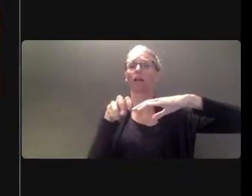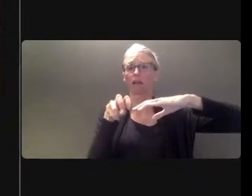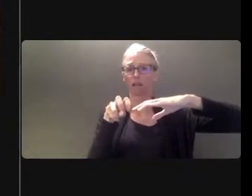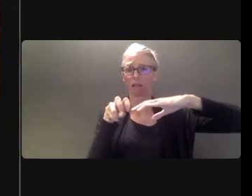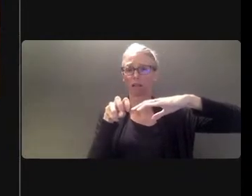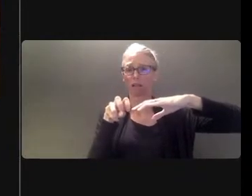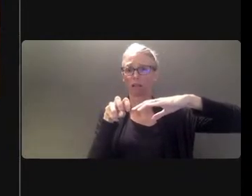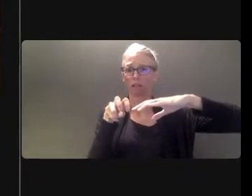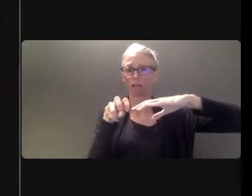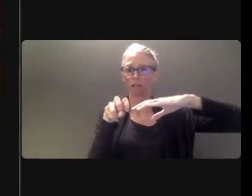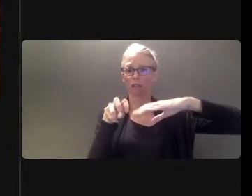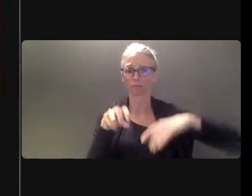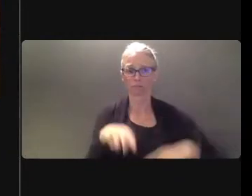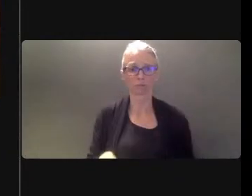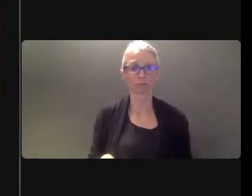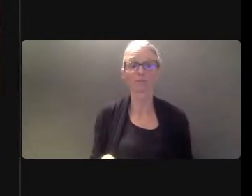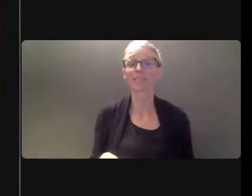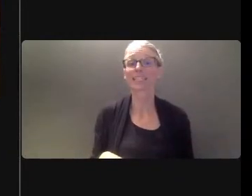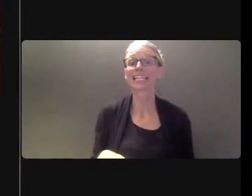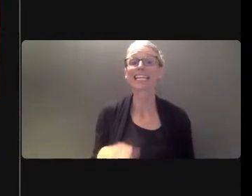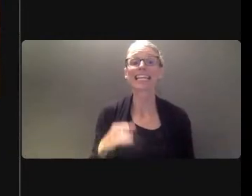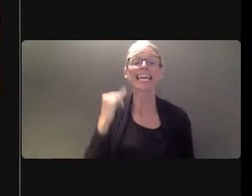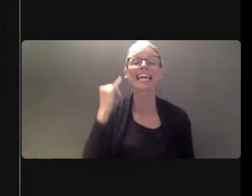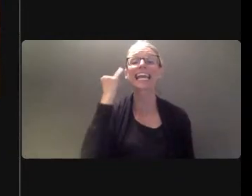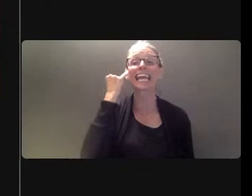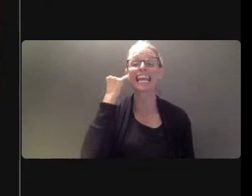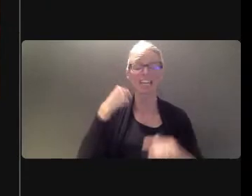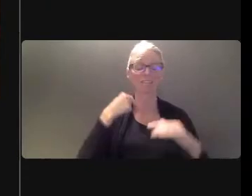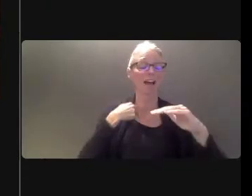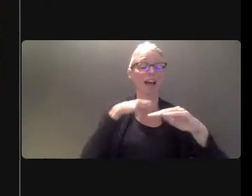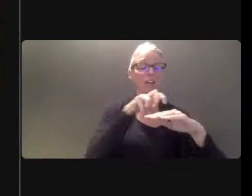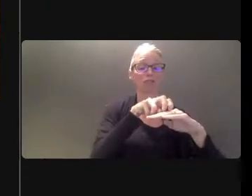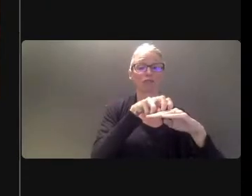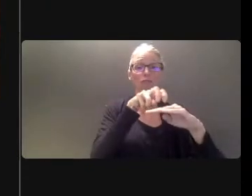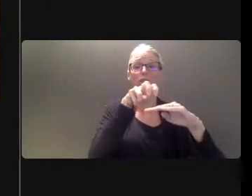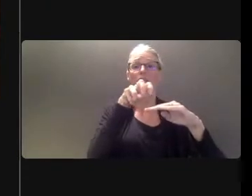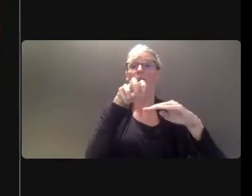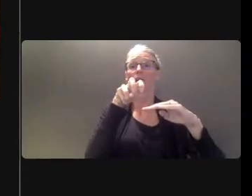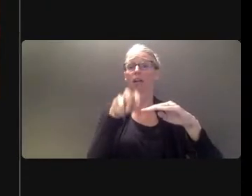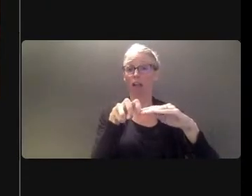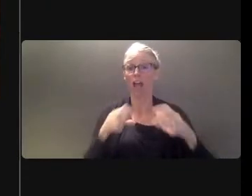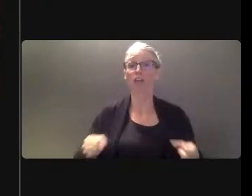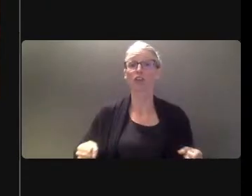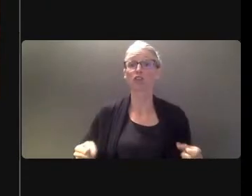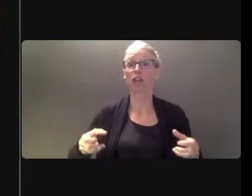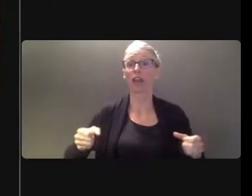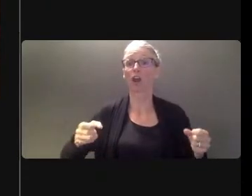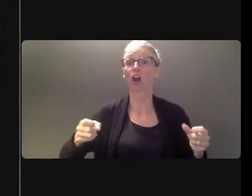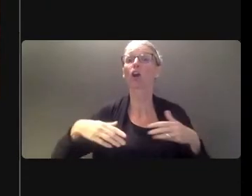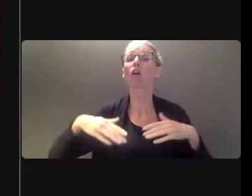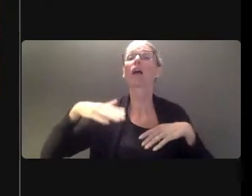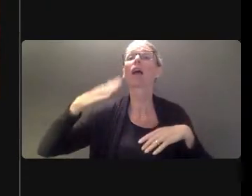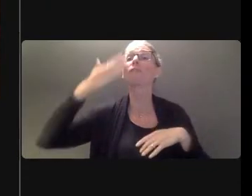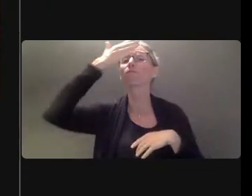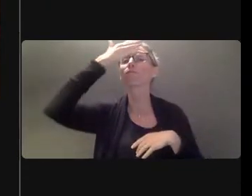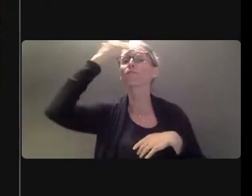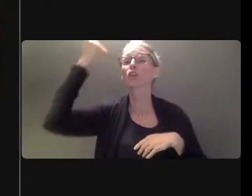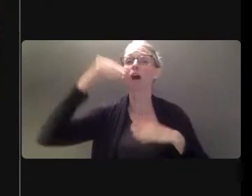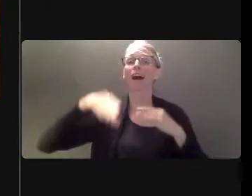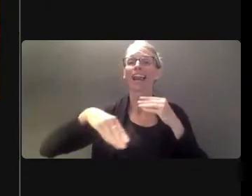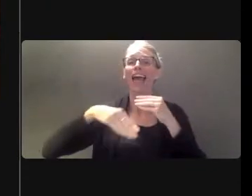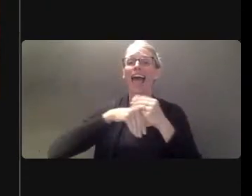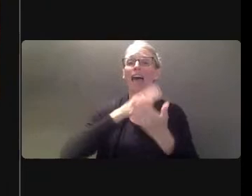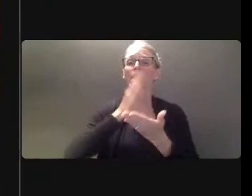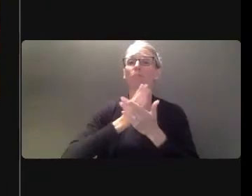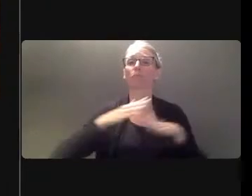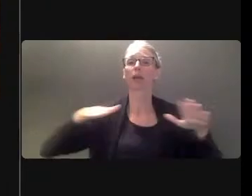if it's, I don't put on my brakes right away and it's on a hill, then my chair goes rolling away from the vehicle. And so that's a big